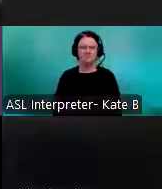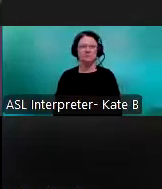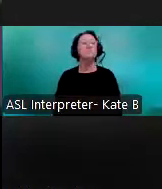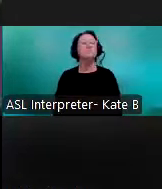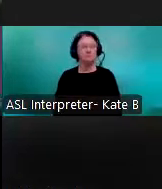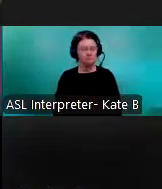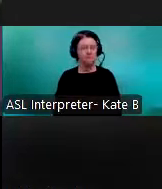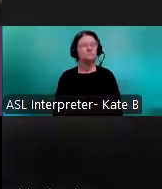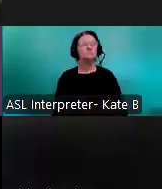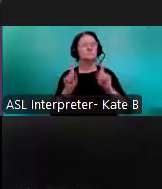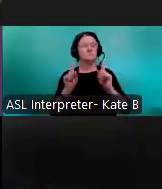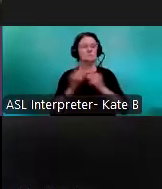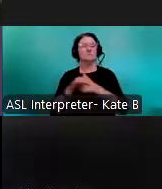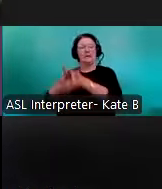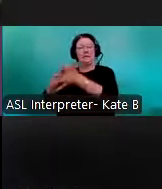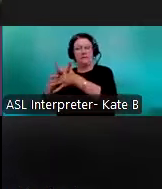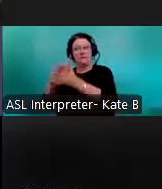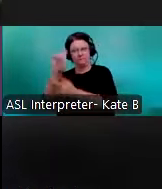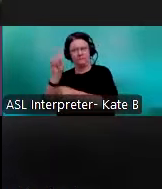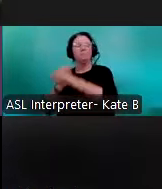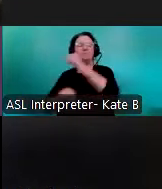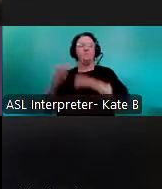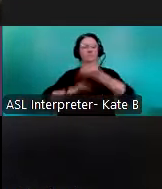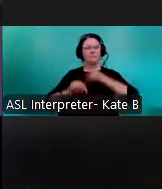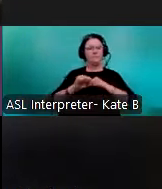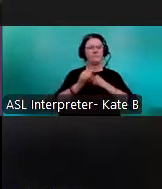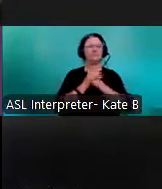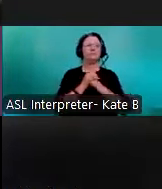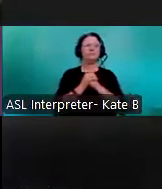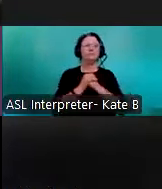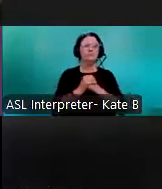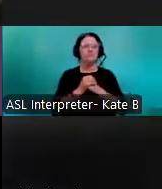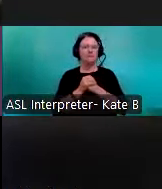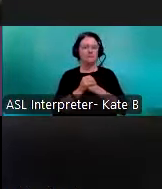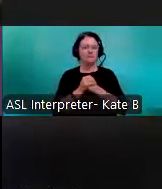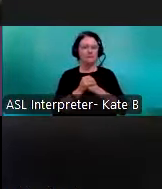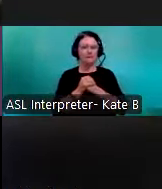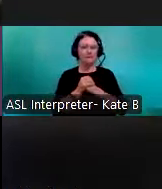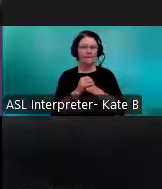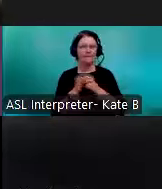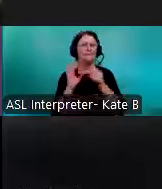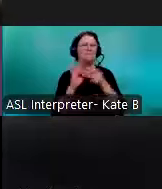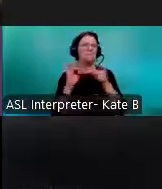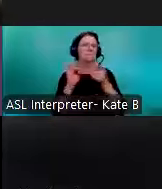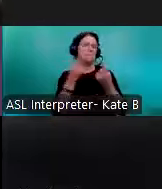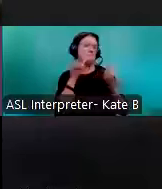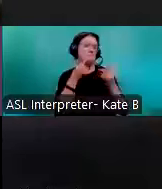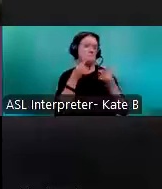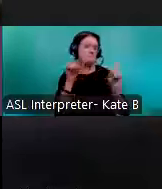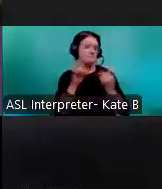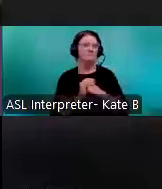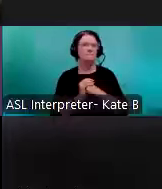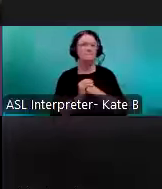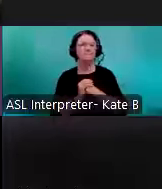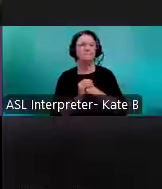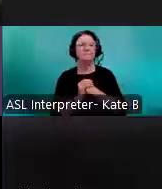So before we dive into our topic, we always like to start our webinars with some upcoming and current